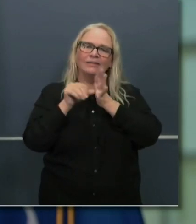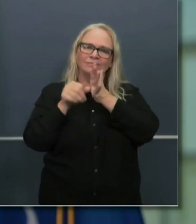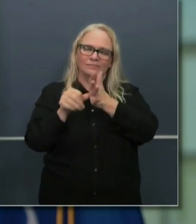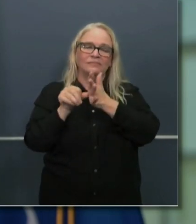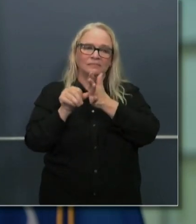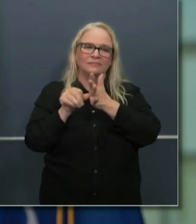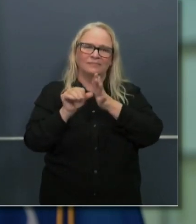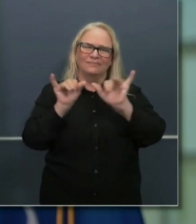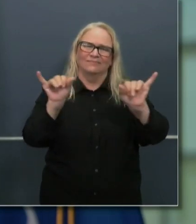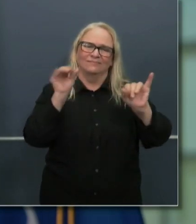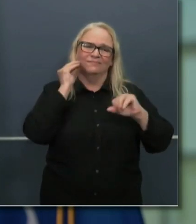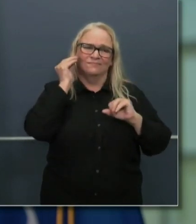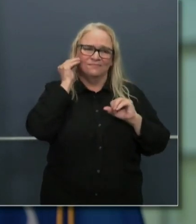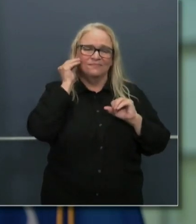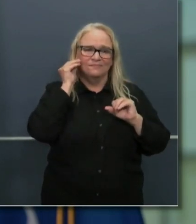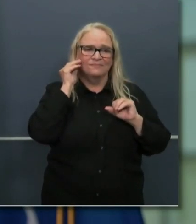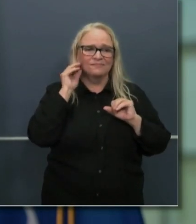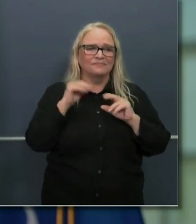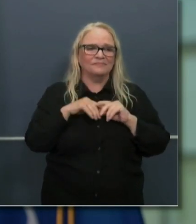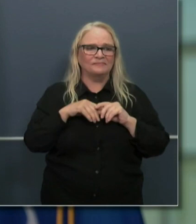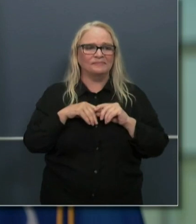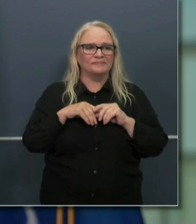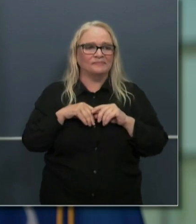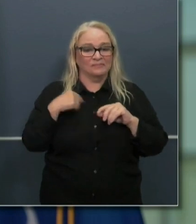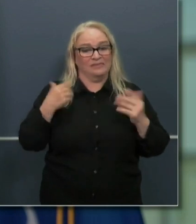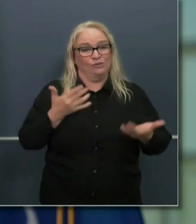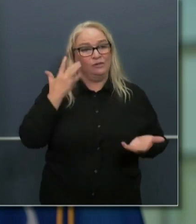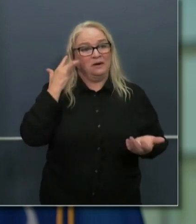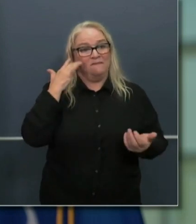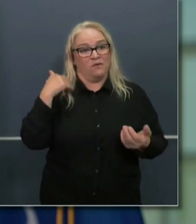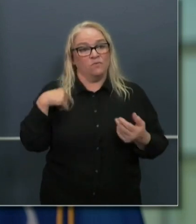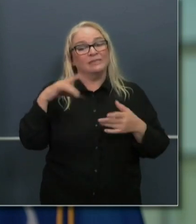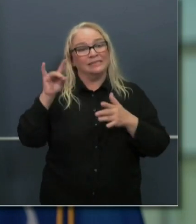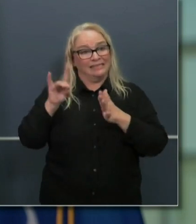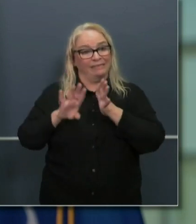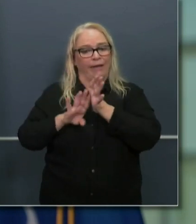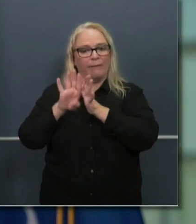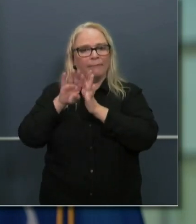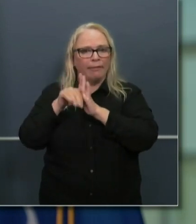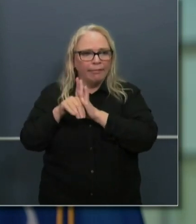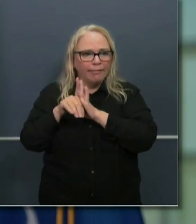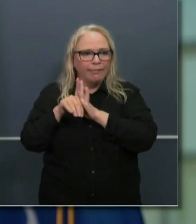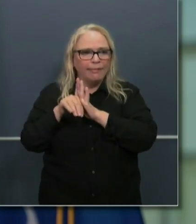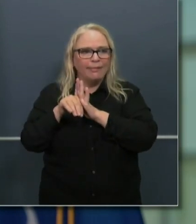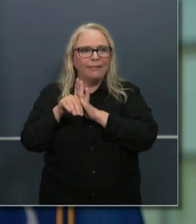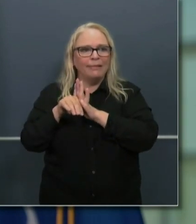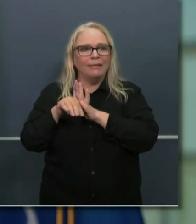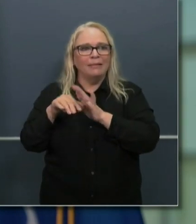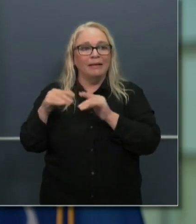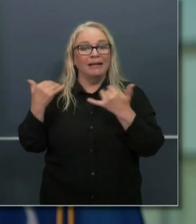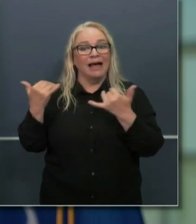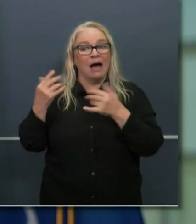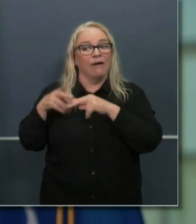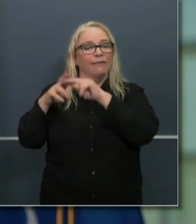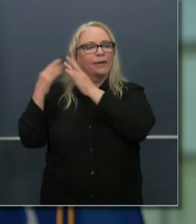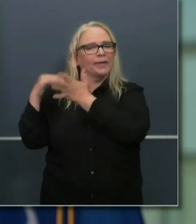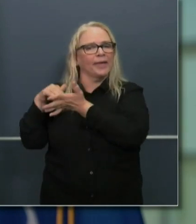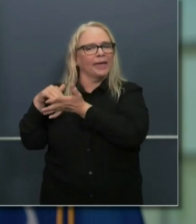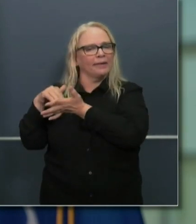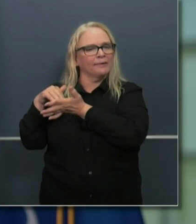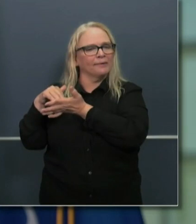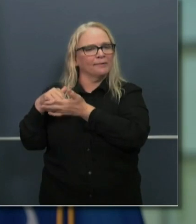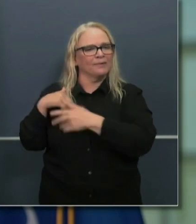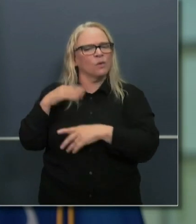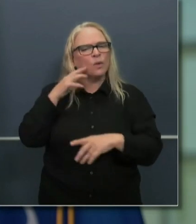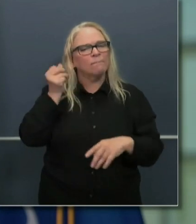questions, we were able to bend the curve in the state of California. We're going to bend this curve again. The decisions we're making here today, we do so